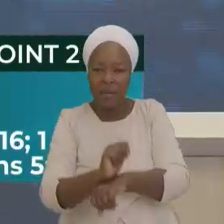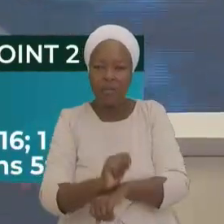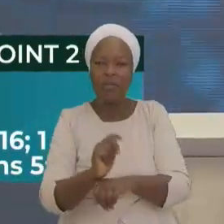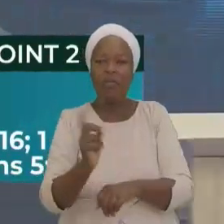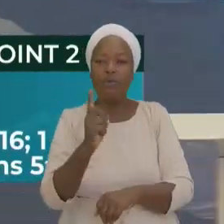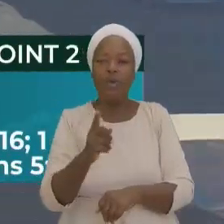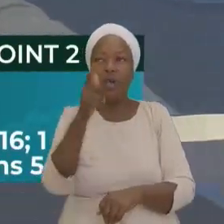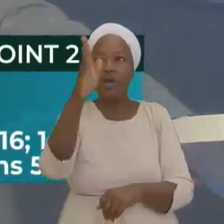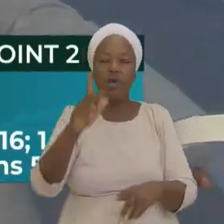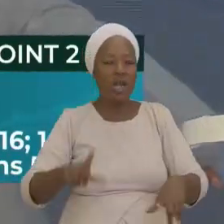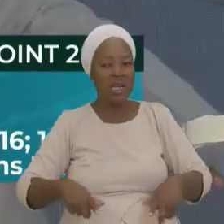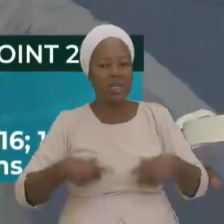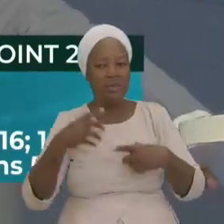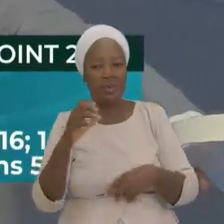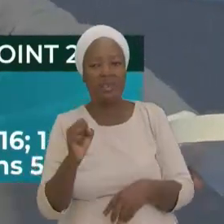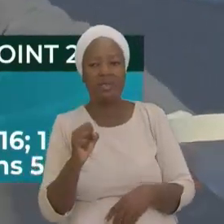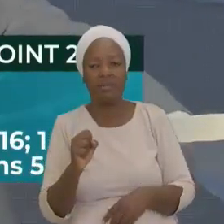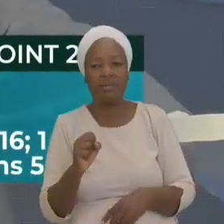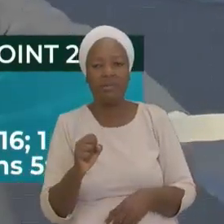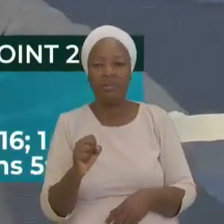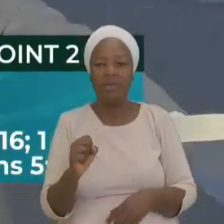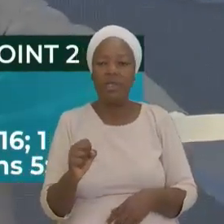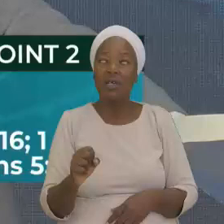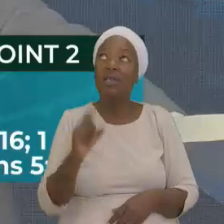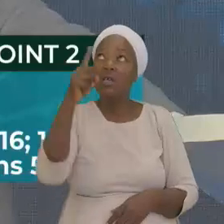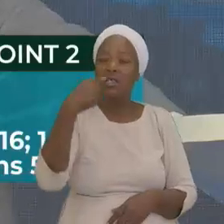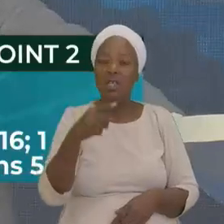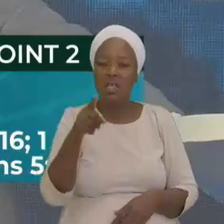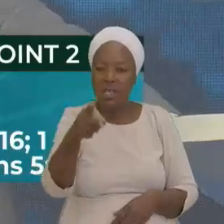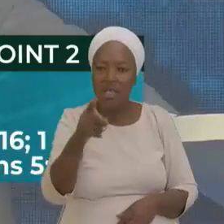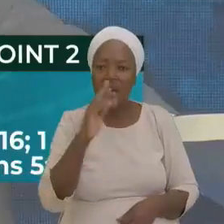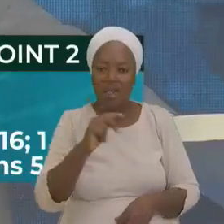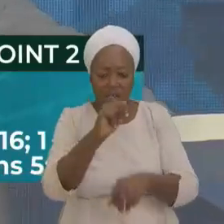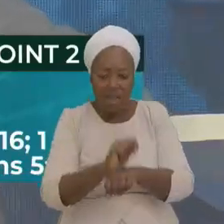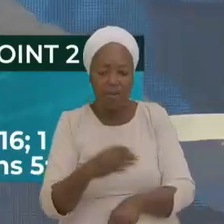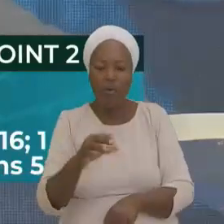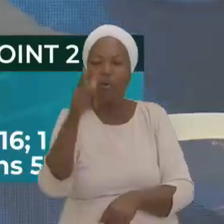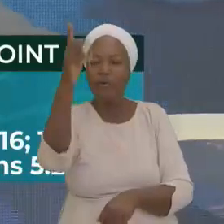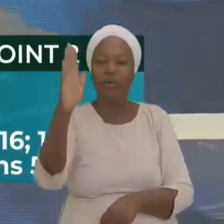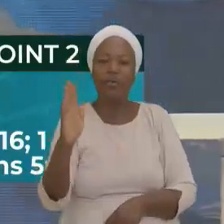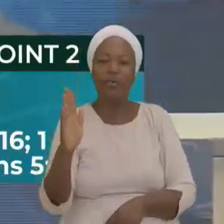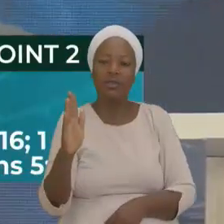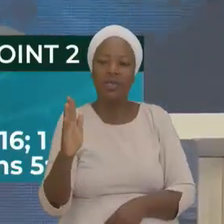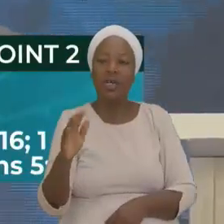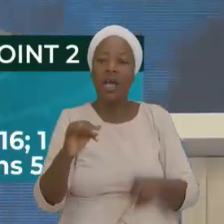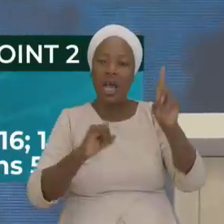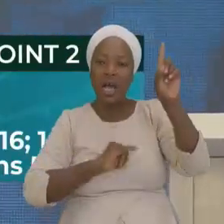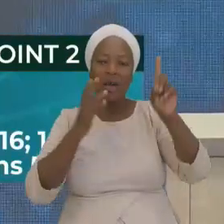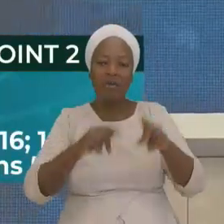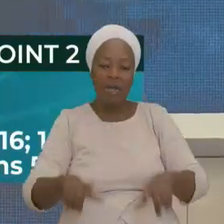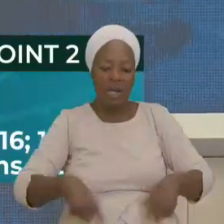dwells. It says, "Ye are the temple of God. I will dwell in